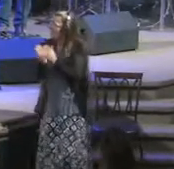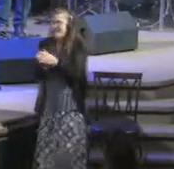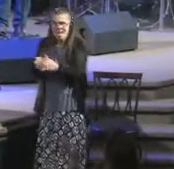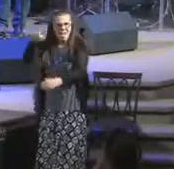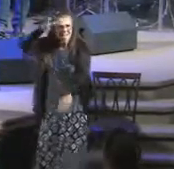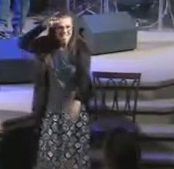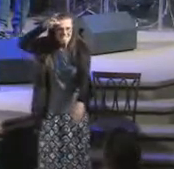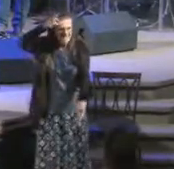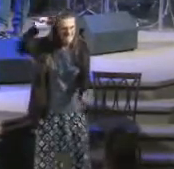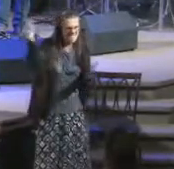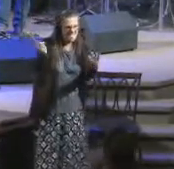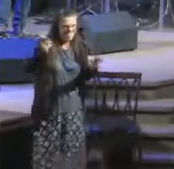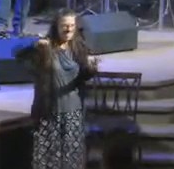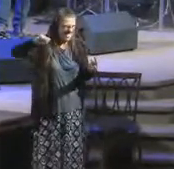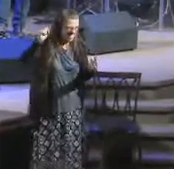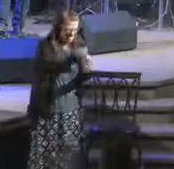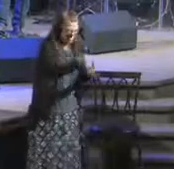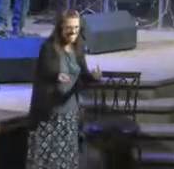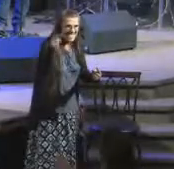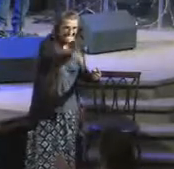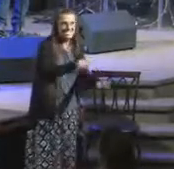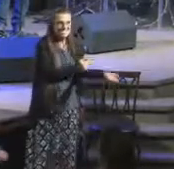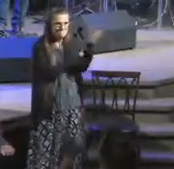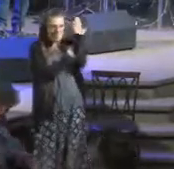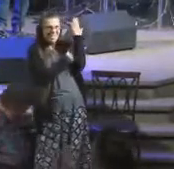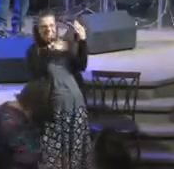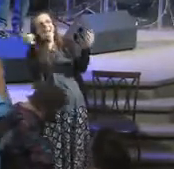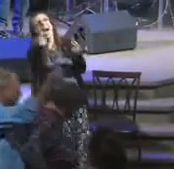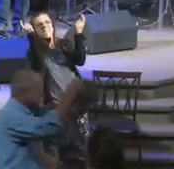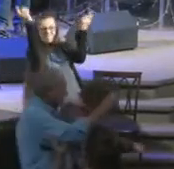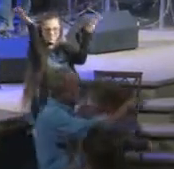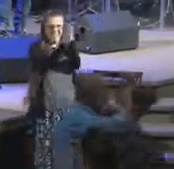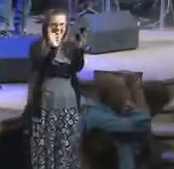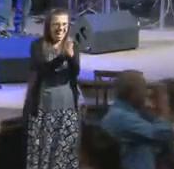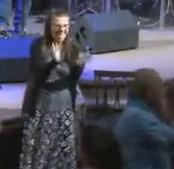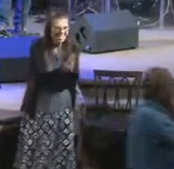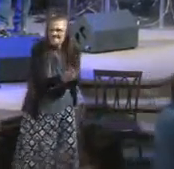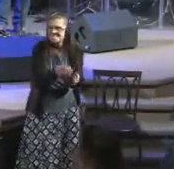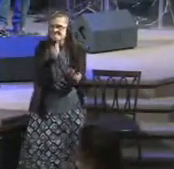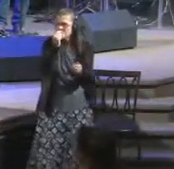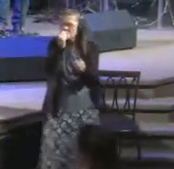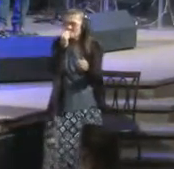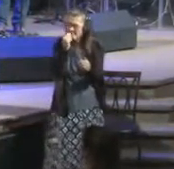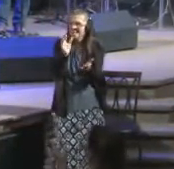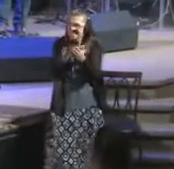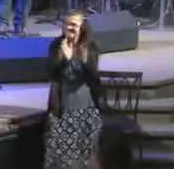is defeated in this house this morning. Oh, hallelujah.